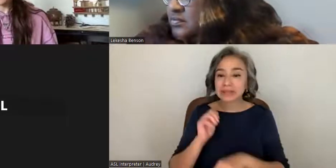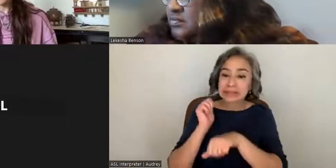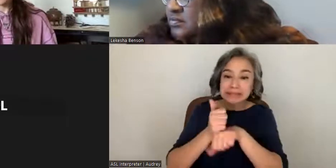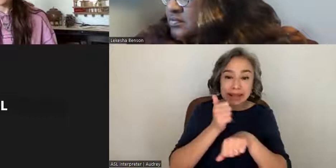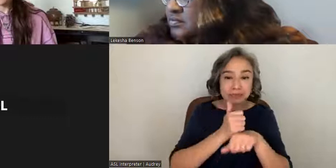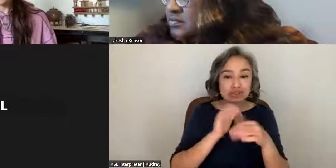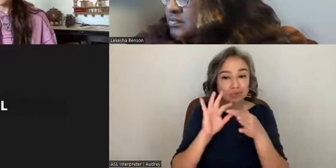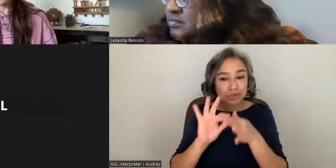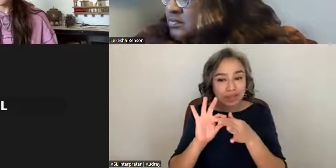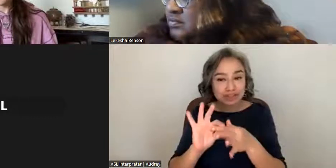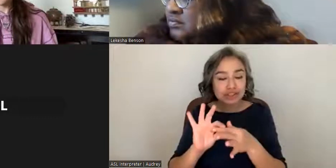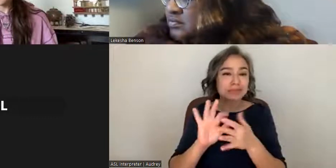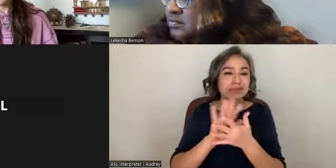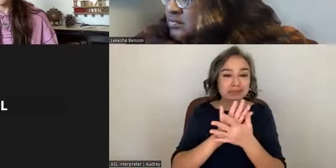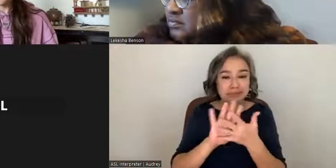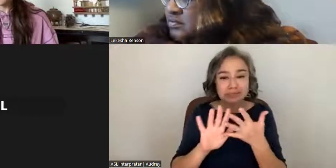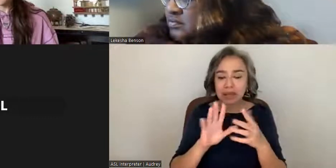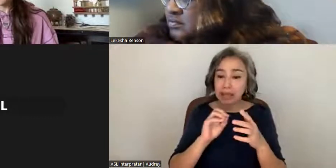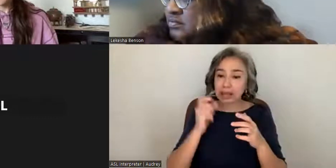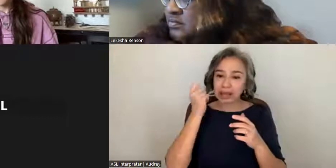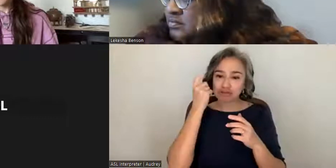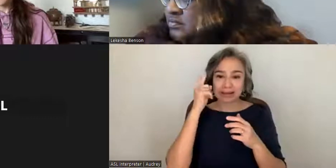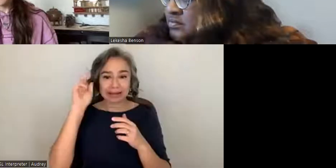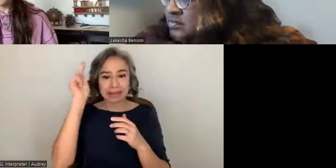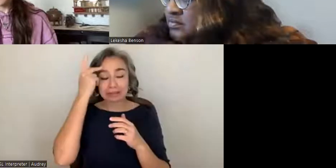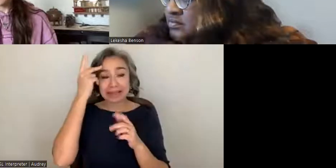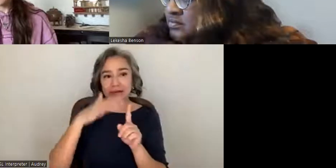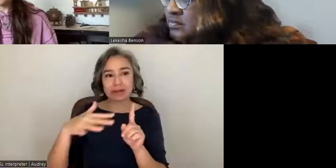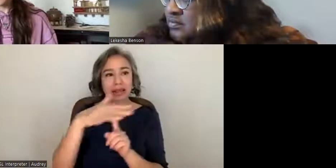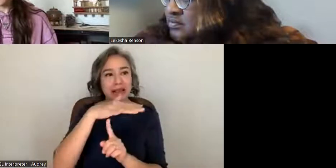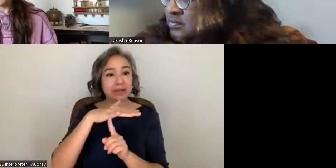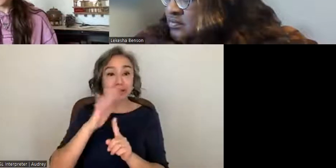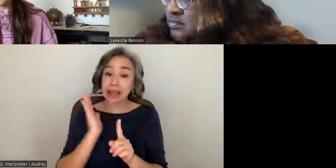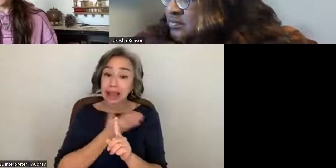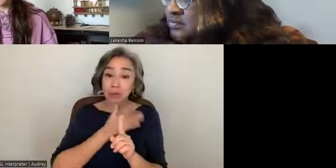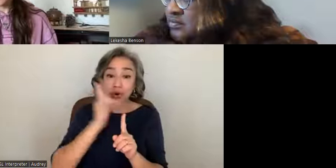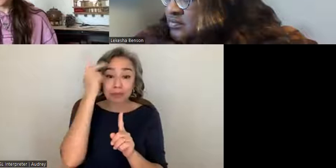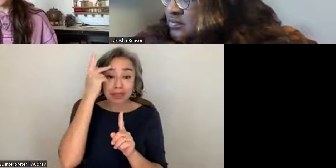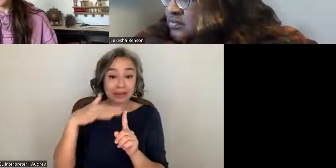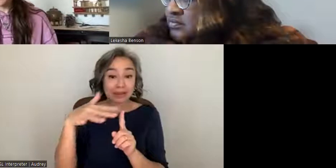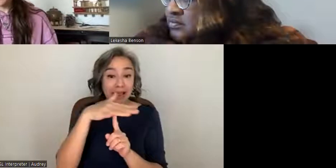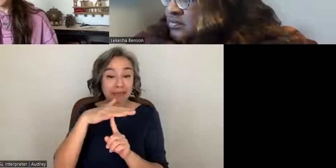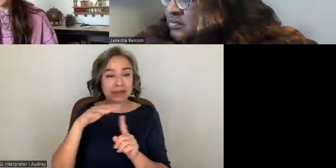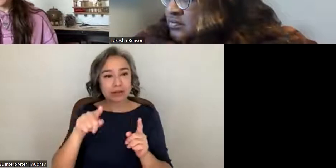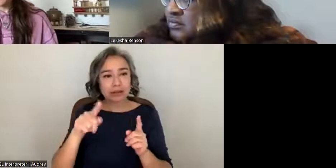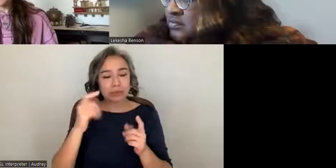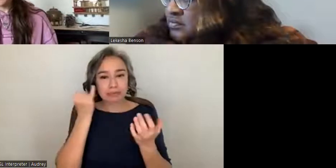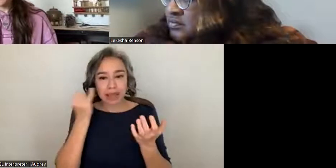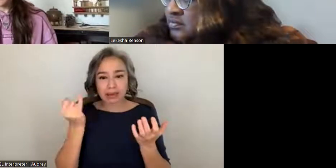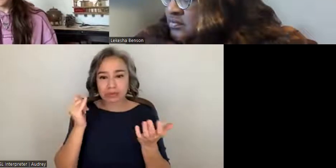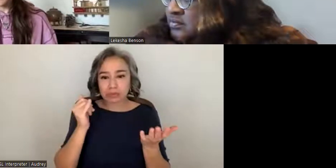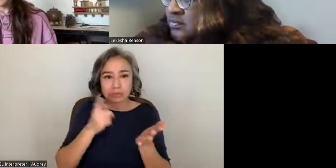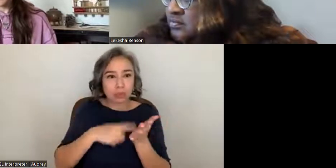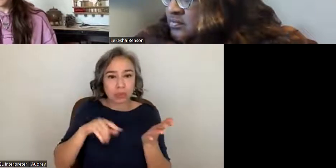also understanding the political climate, our political climate. And just imagine if we had to go through what